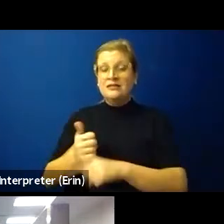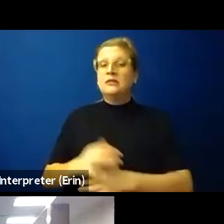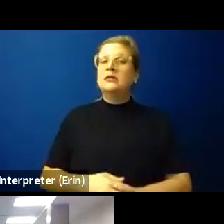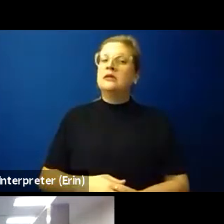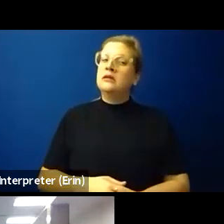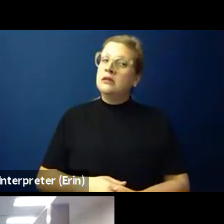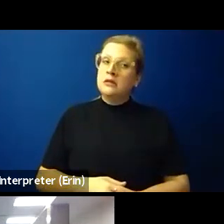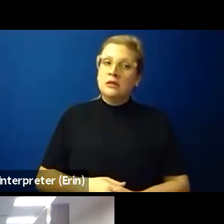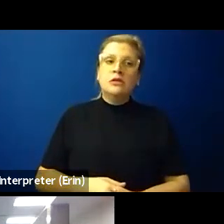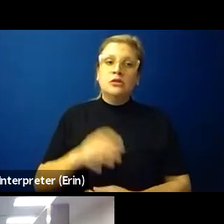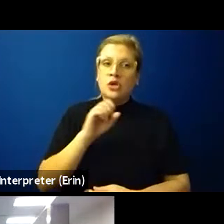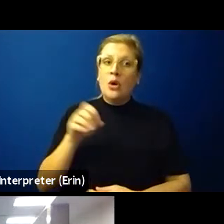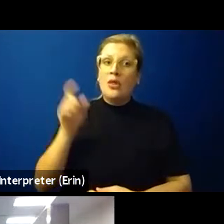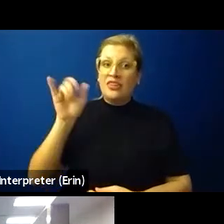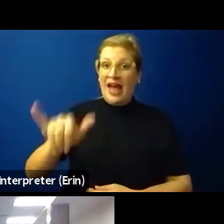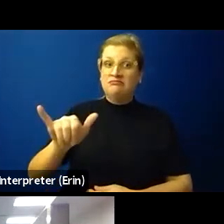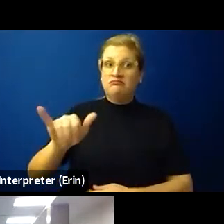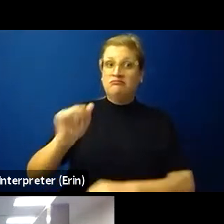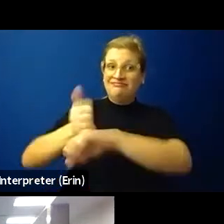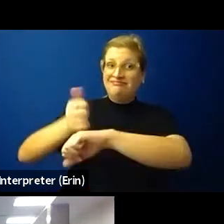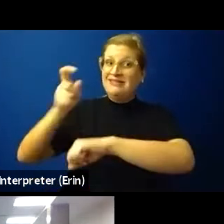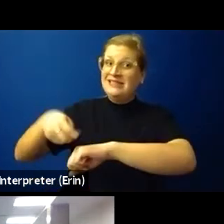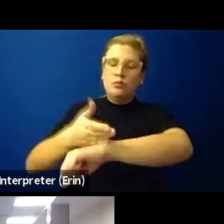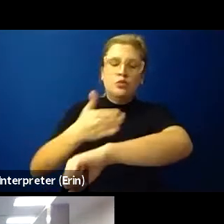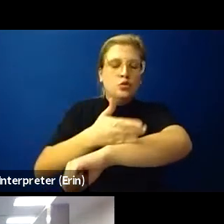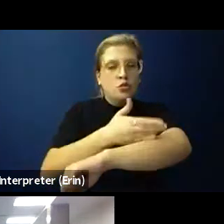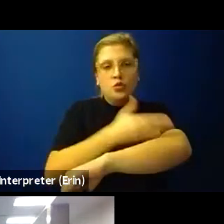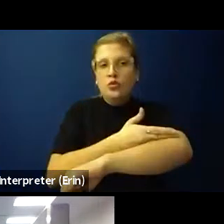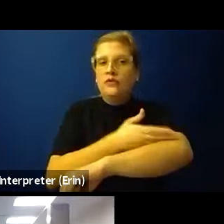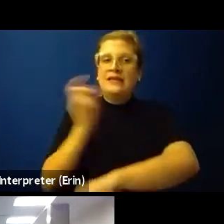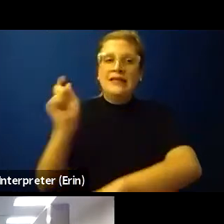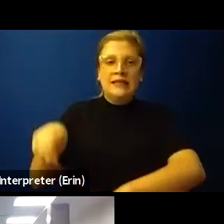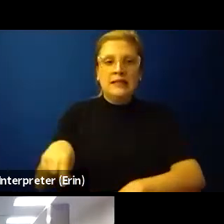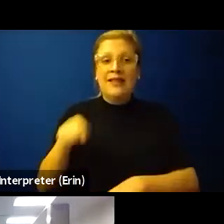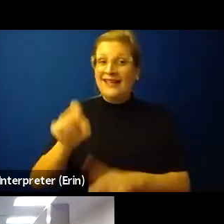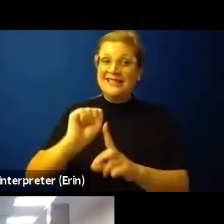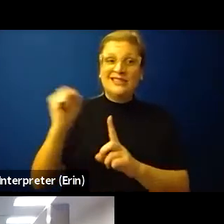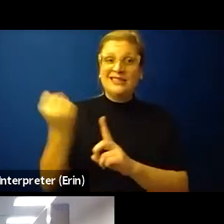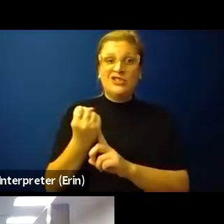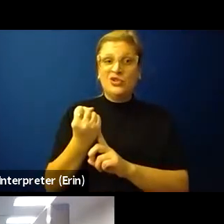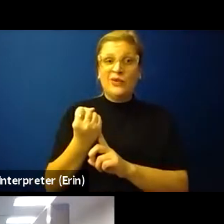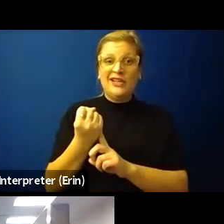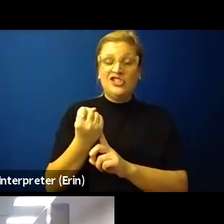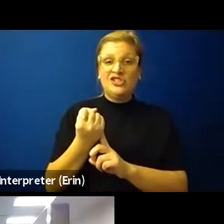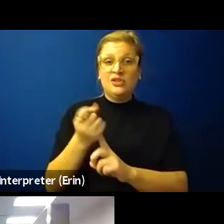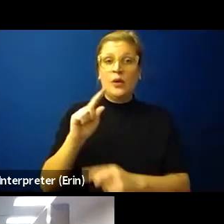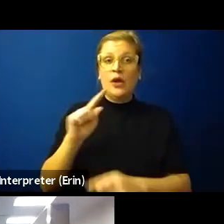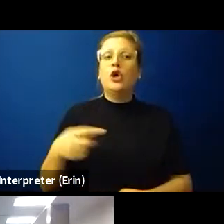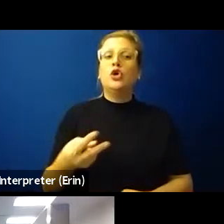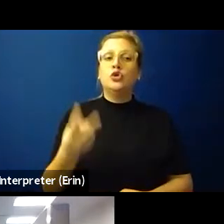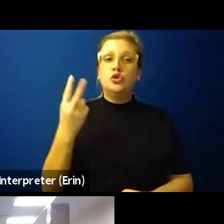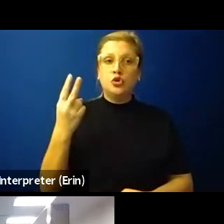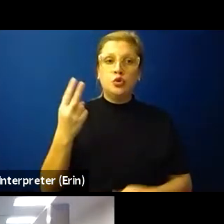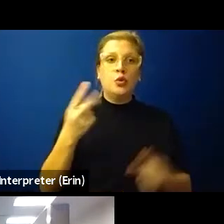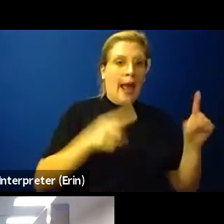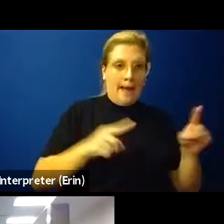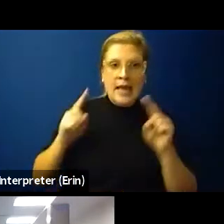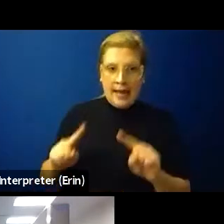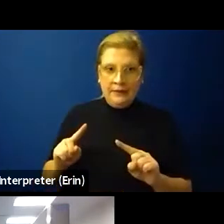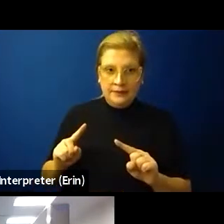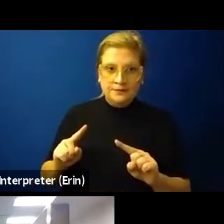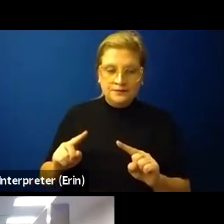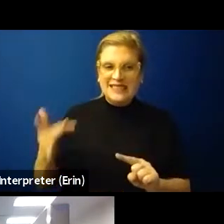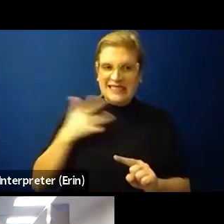there's definitely room for improvement. I think this is a situation where there are two outcomes typically